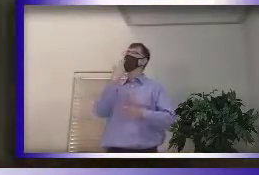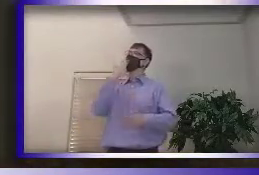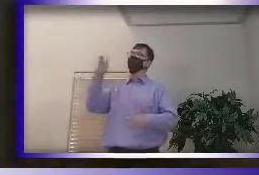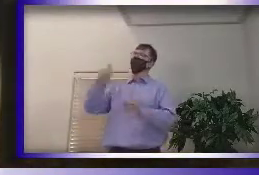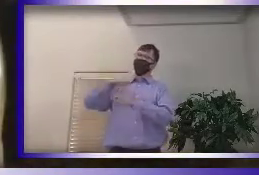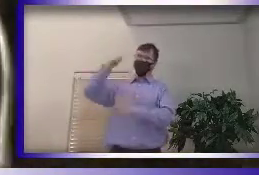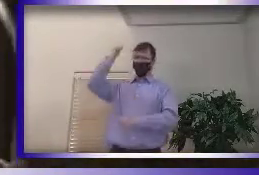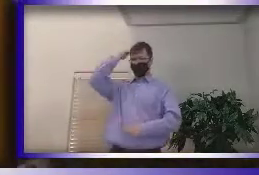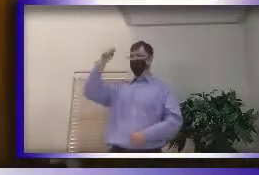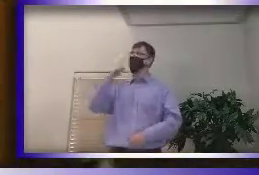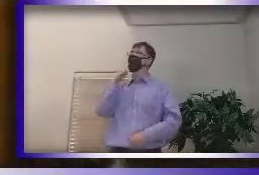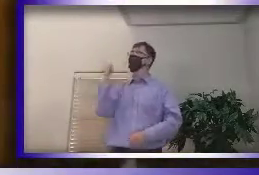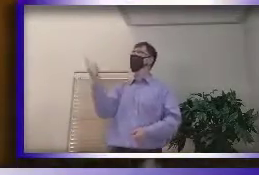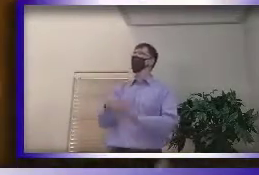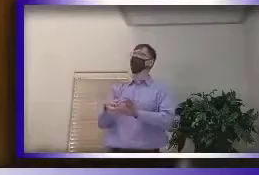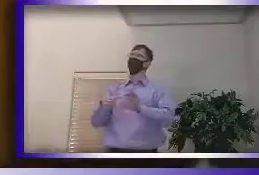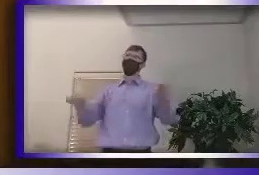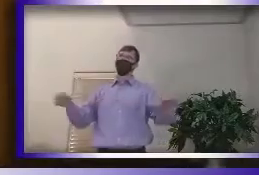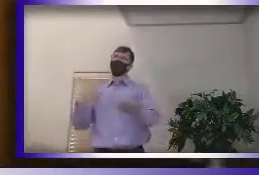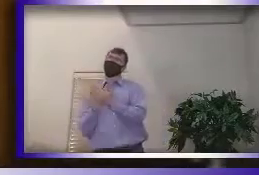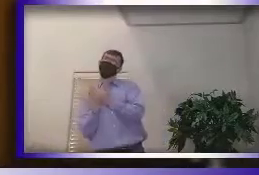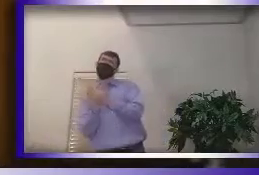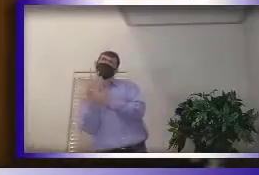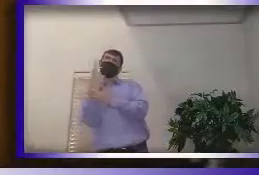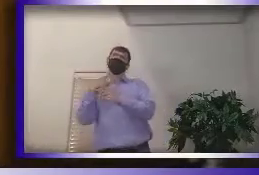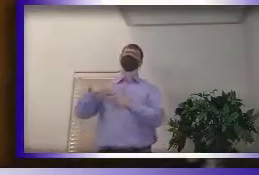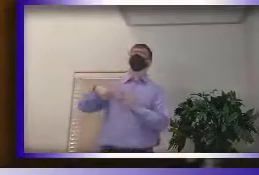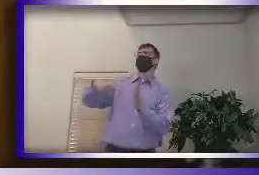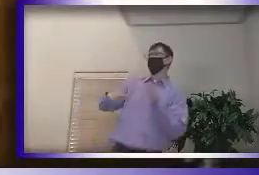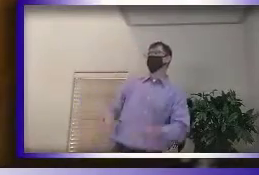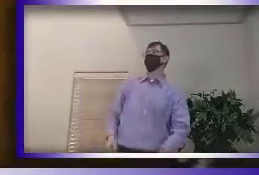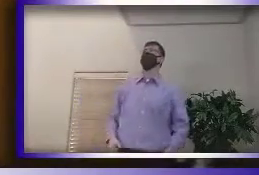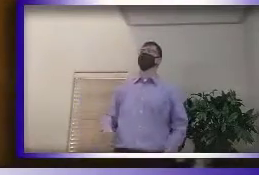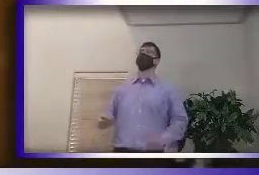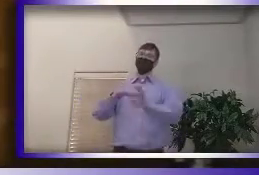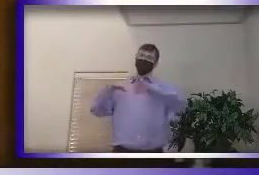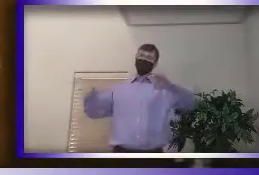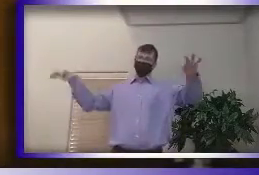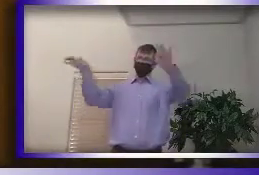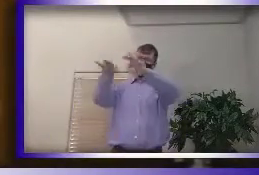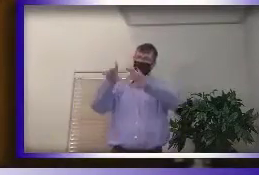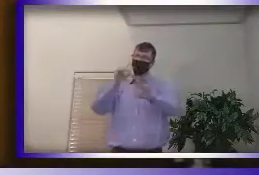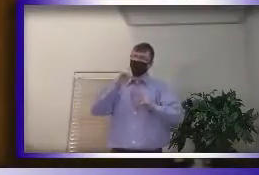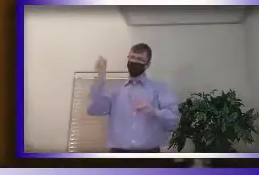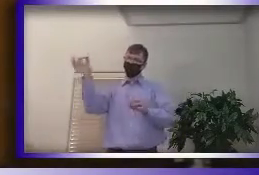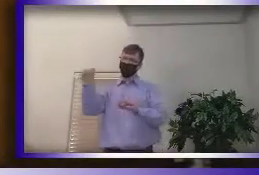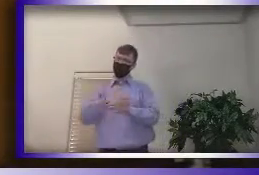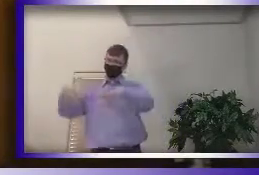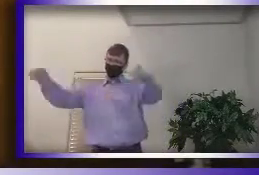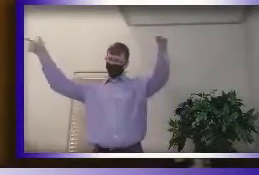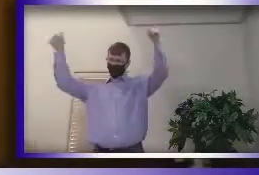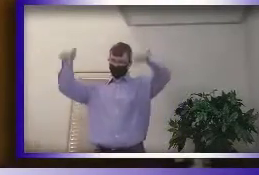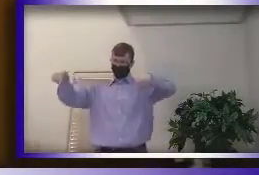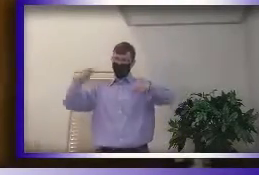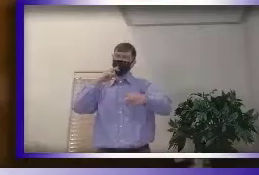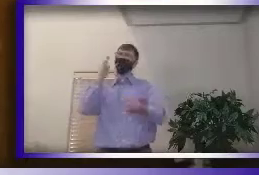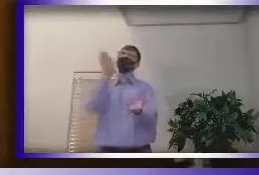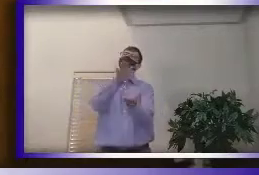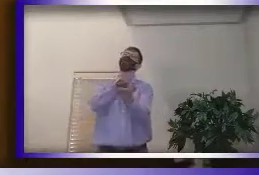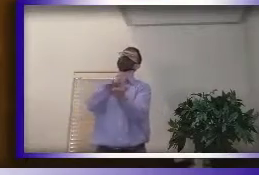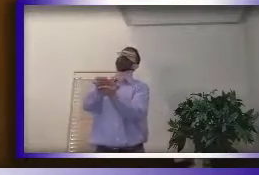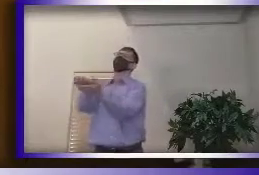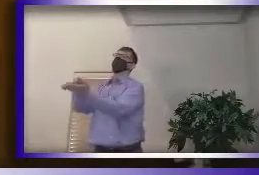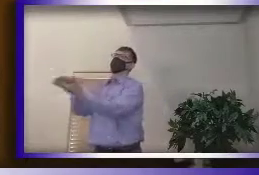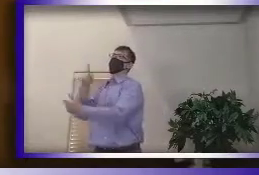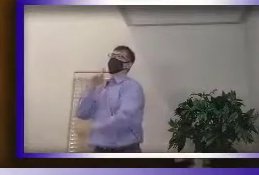here in this teaching is rewrite that script, rewrite what the voices in